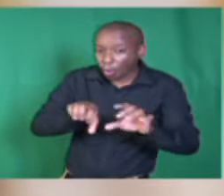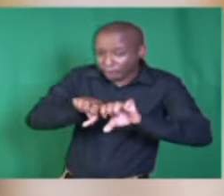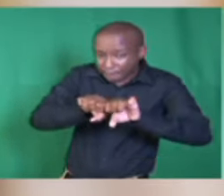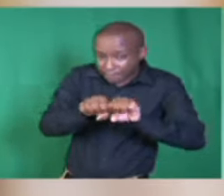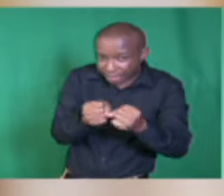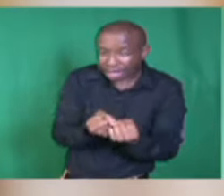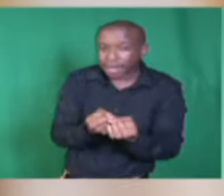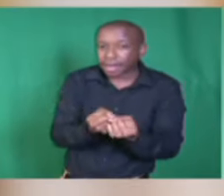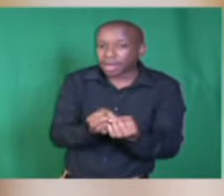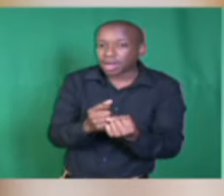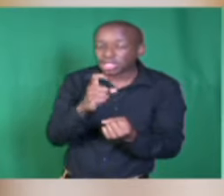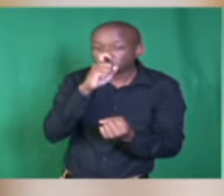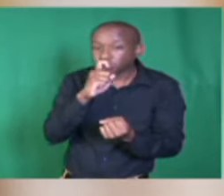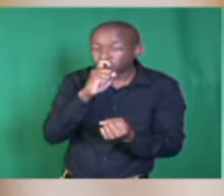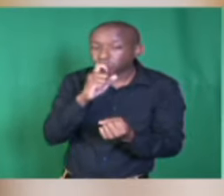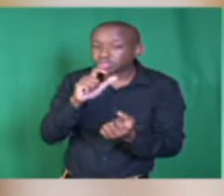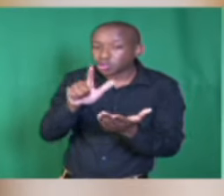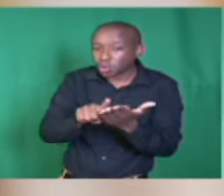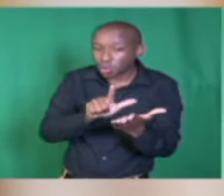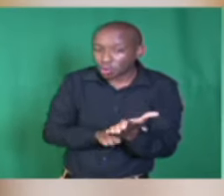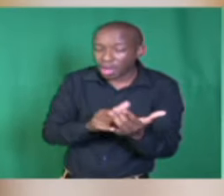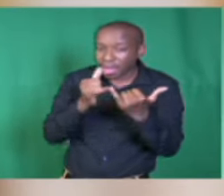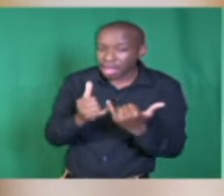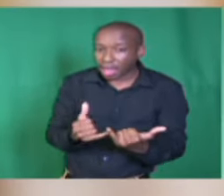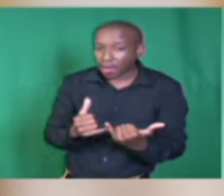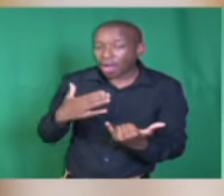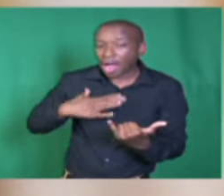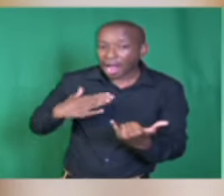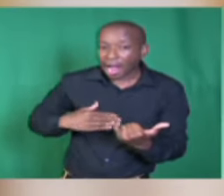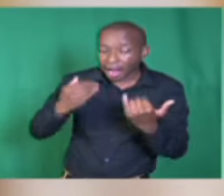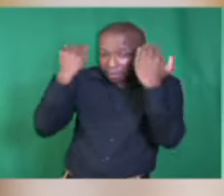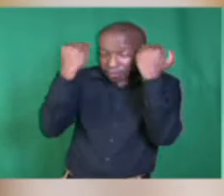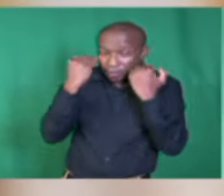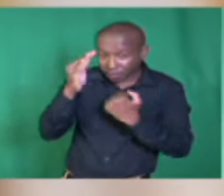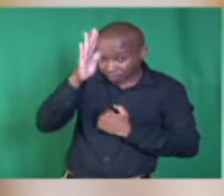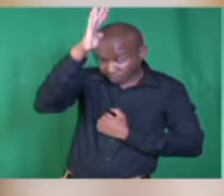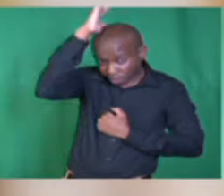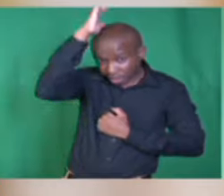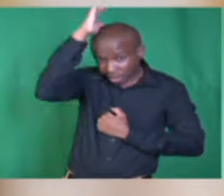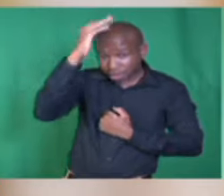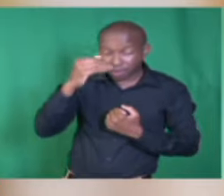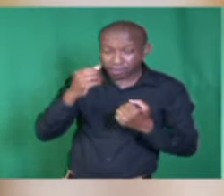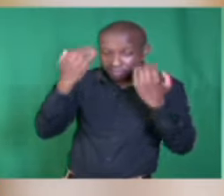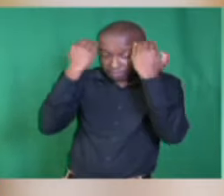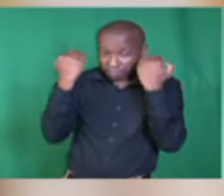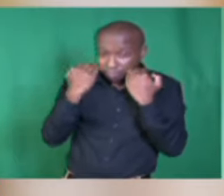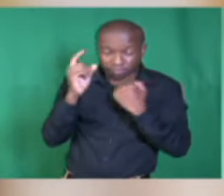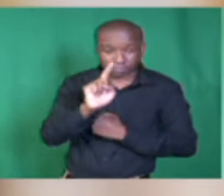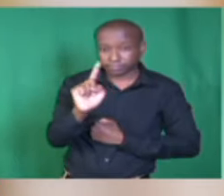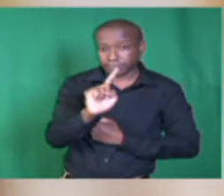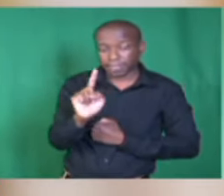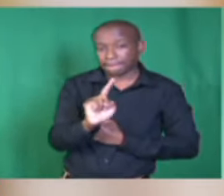Jewish religious law, you were not taken to the Roman court where